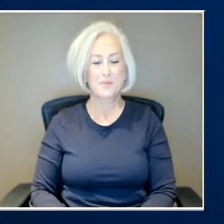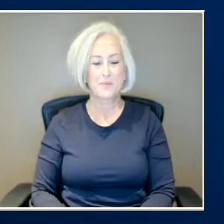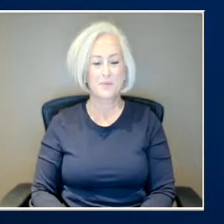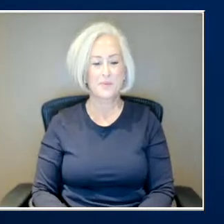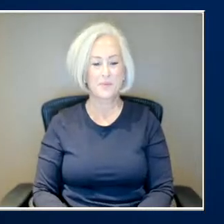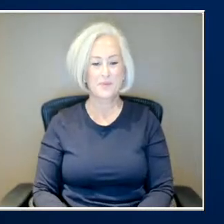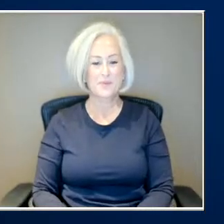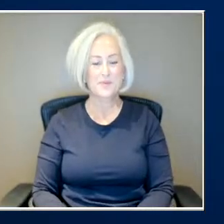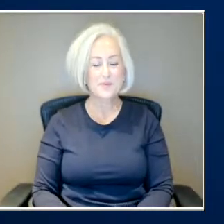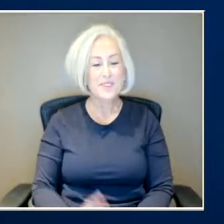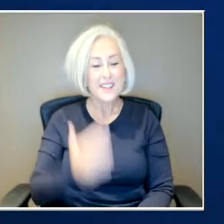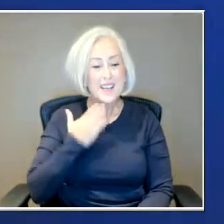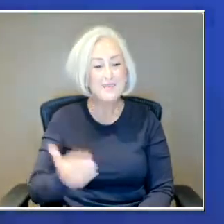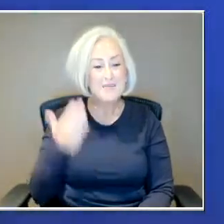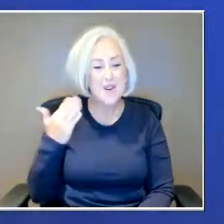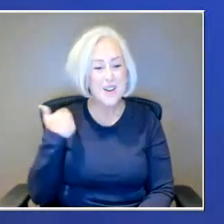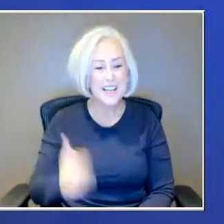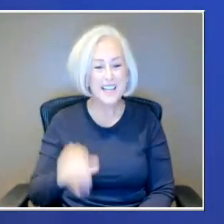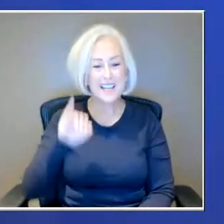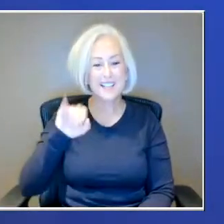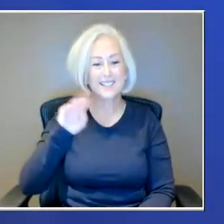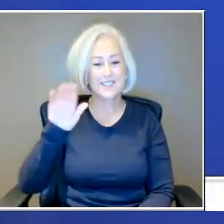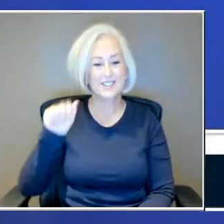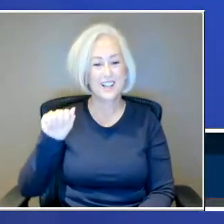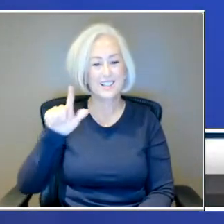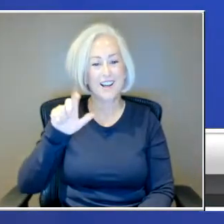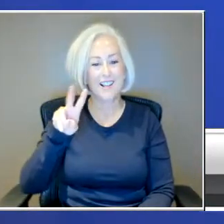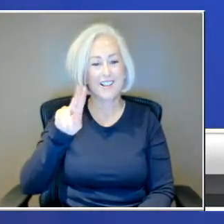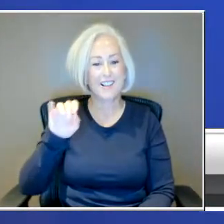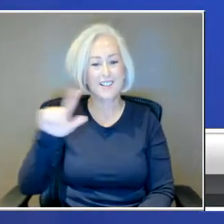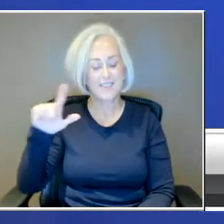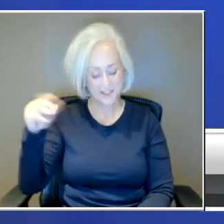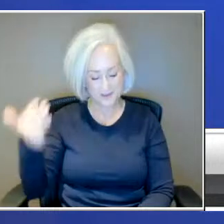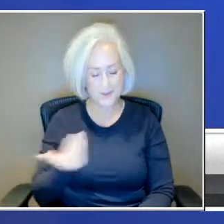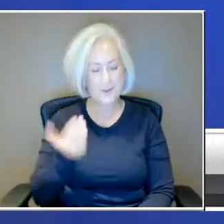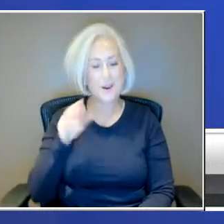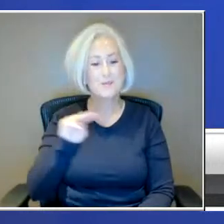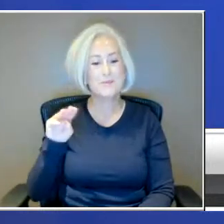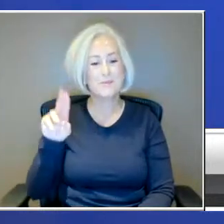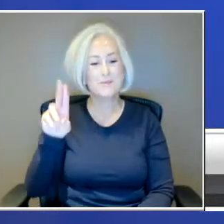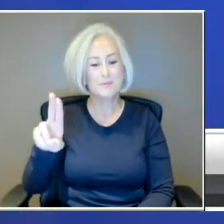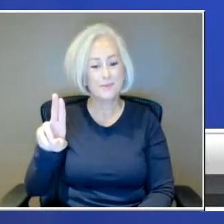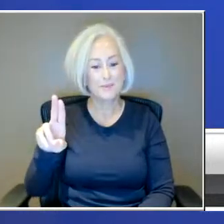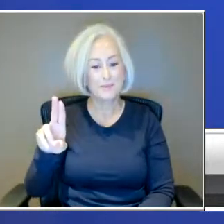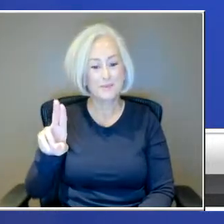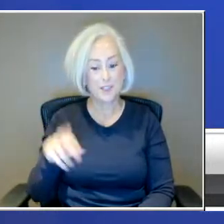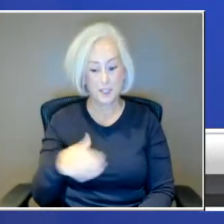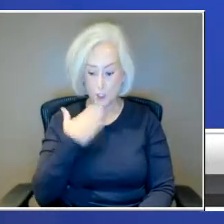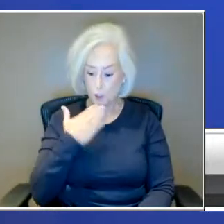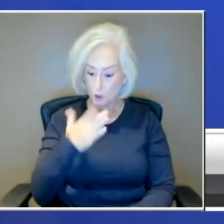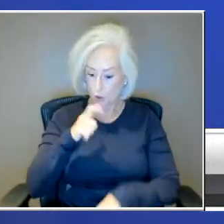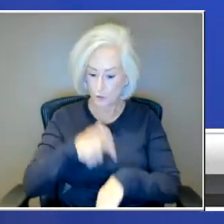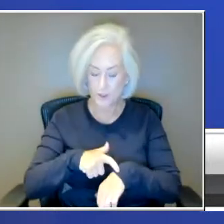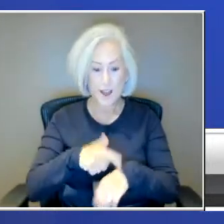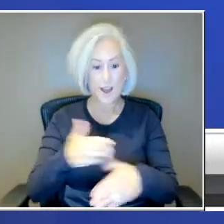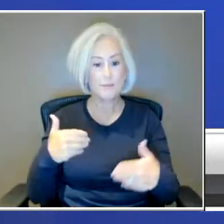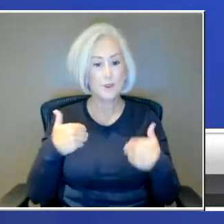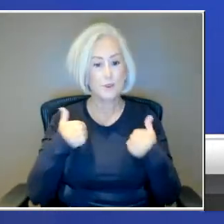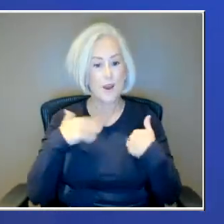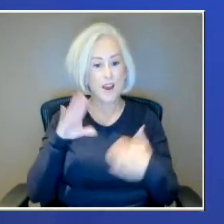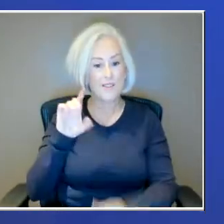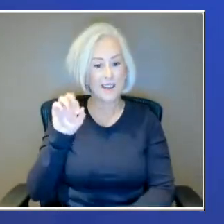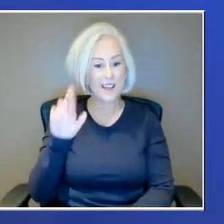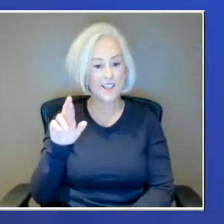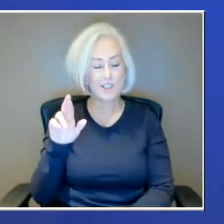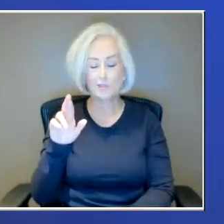Good morning, I'm Jessica Lovell, and welcome to the Morning Medical Update. There is no good time to be diagnosed with cancer, but